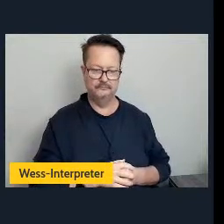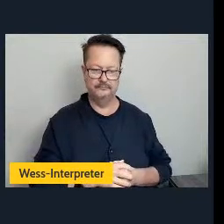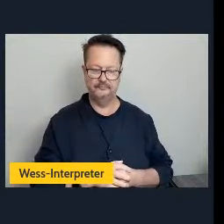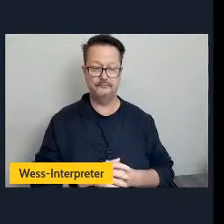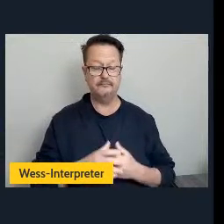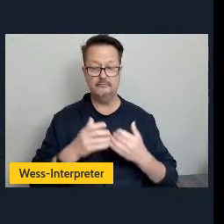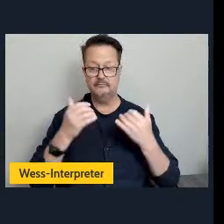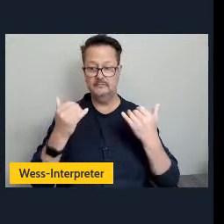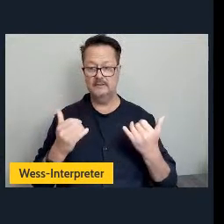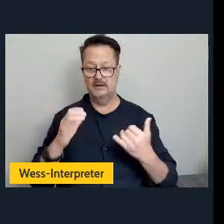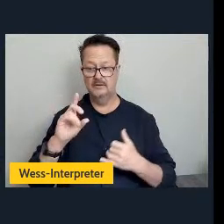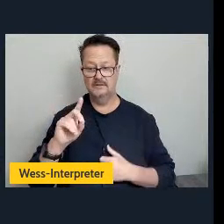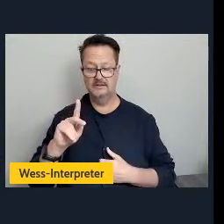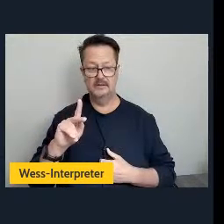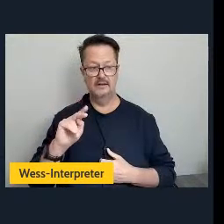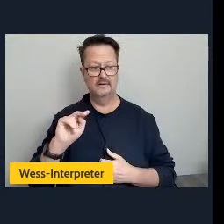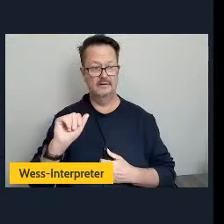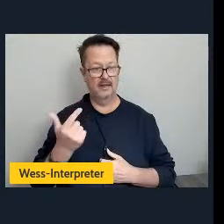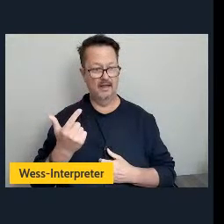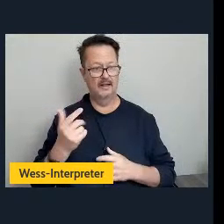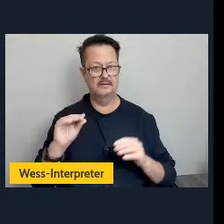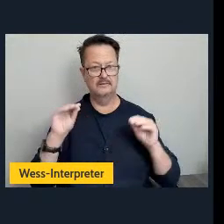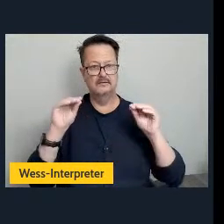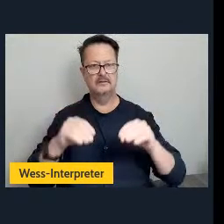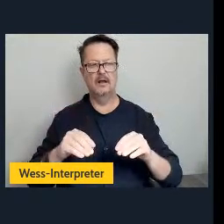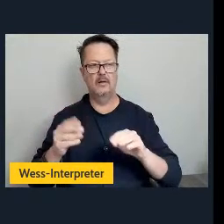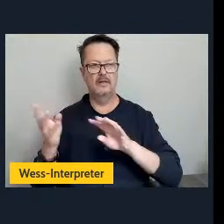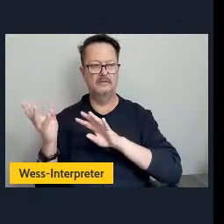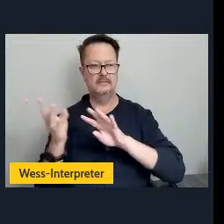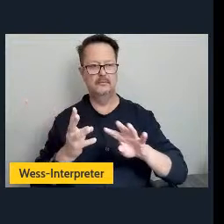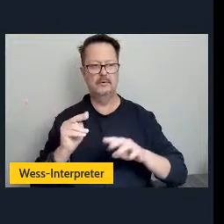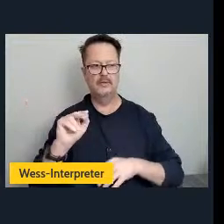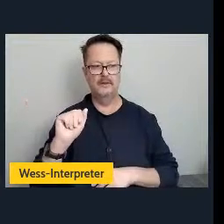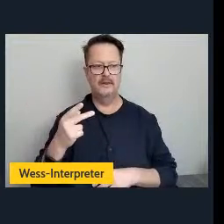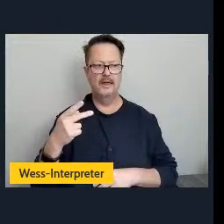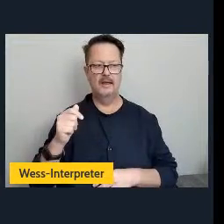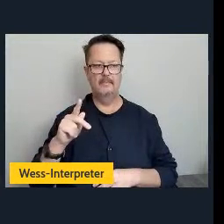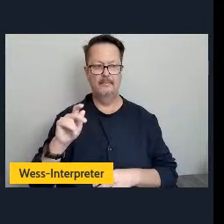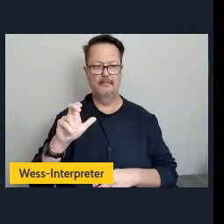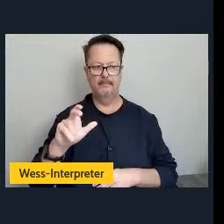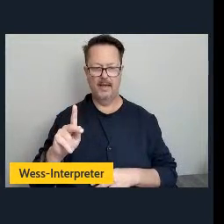Now that CDK-nag is installed, let's import the nag pack we want to use here.